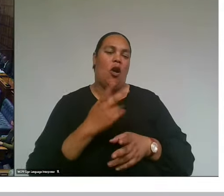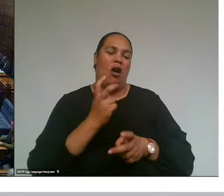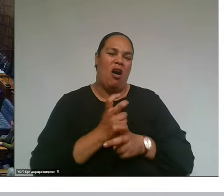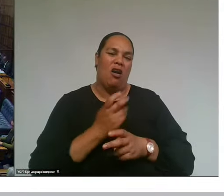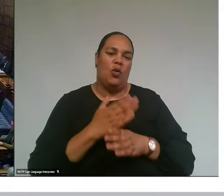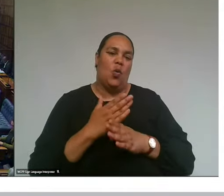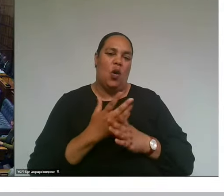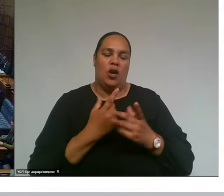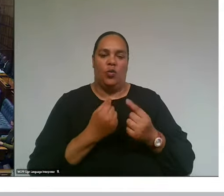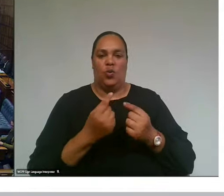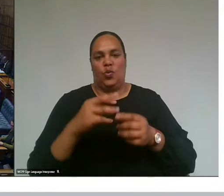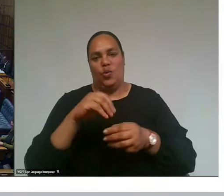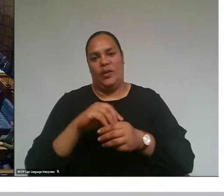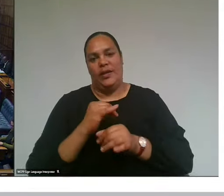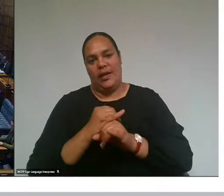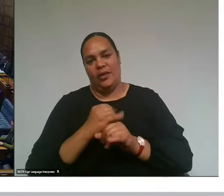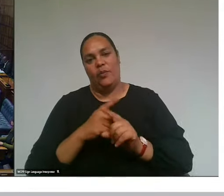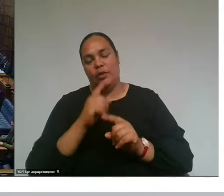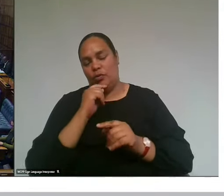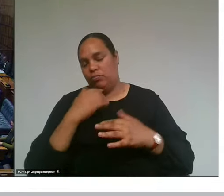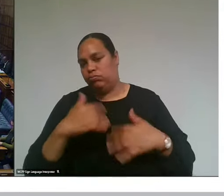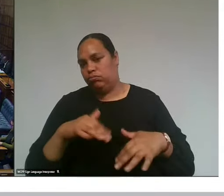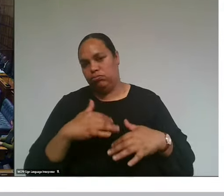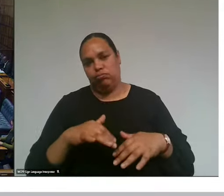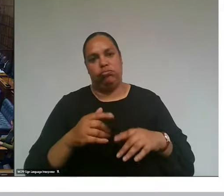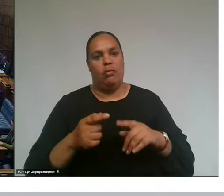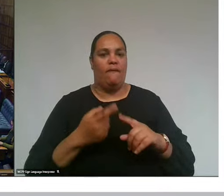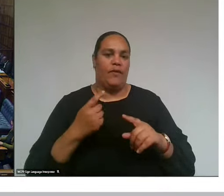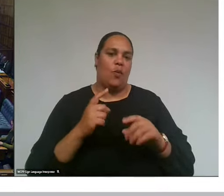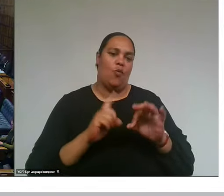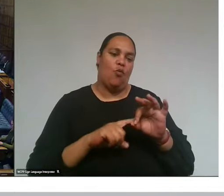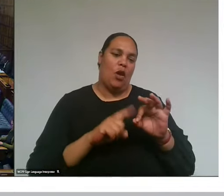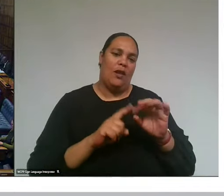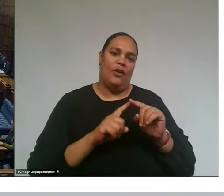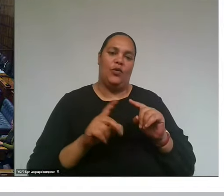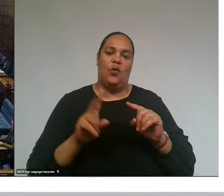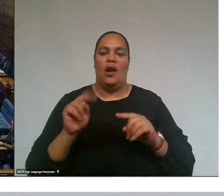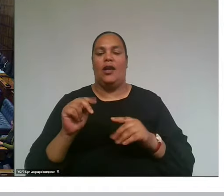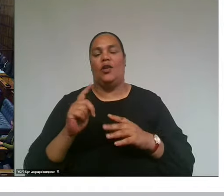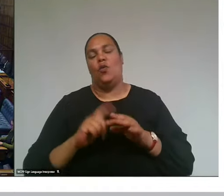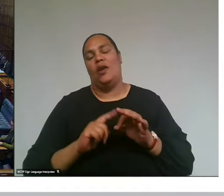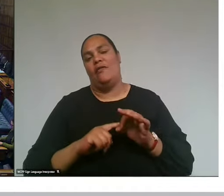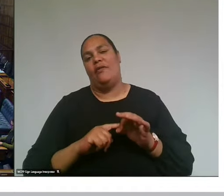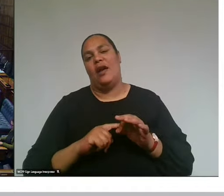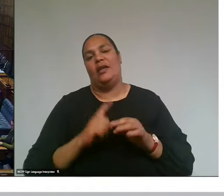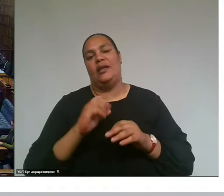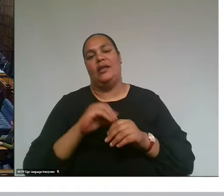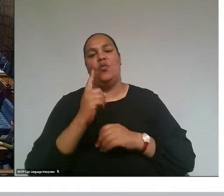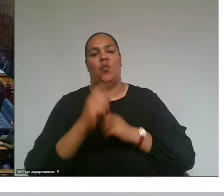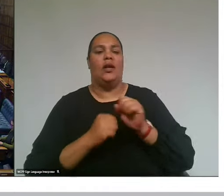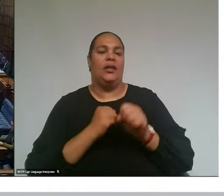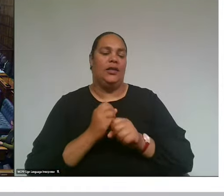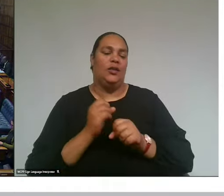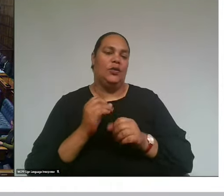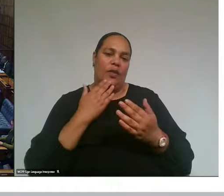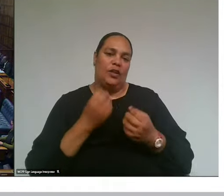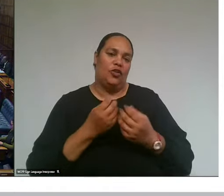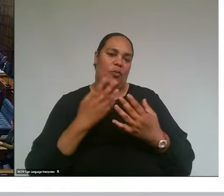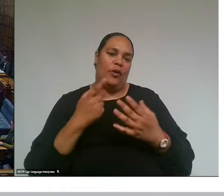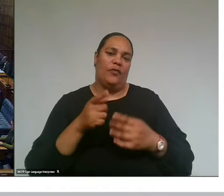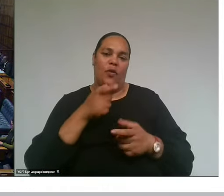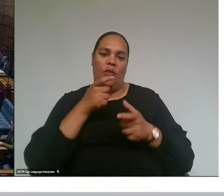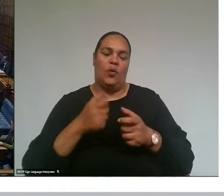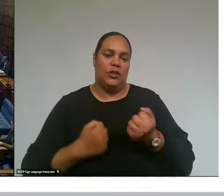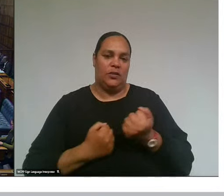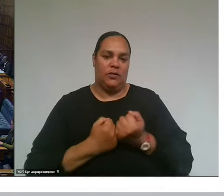by The Entity and it is really remarkable to go from a qualified to an unqualified audit in one year so thank you very much uh for those words of